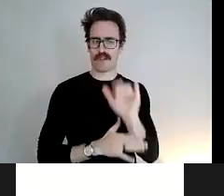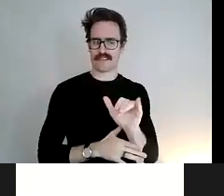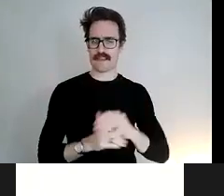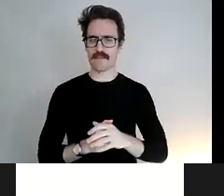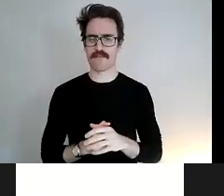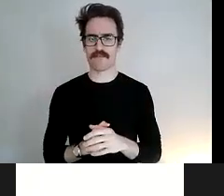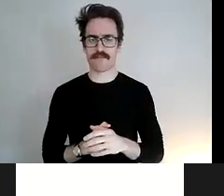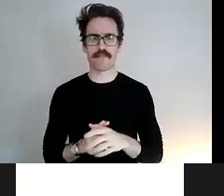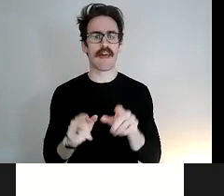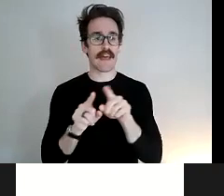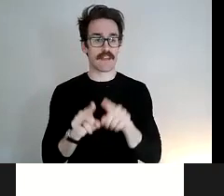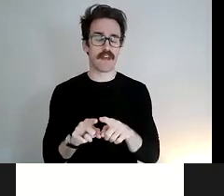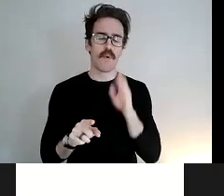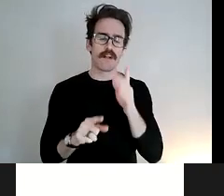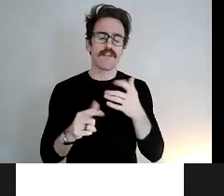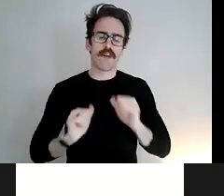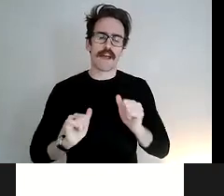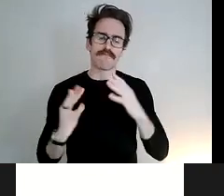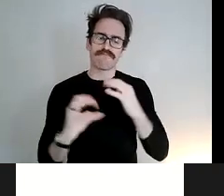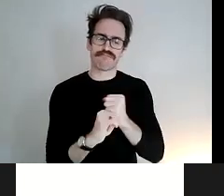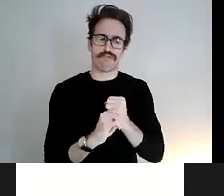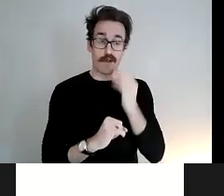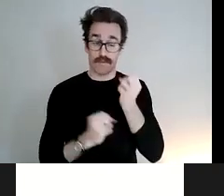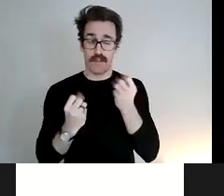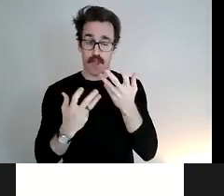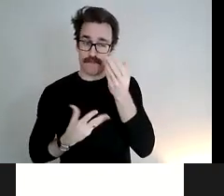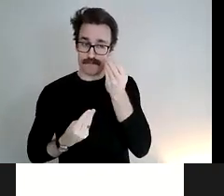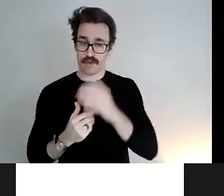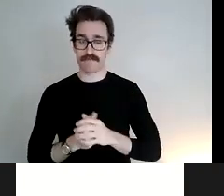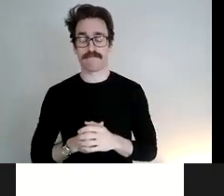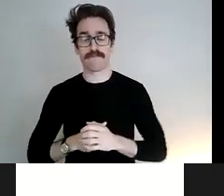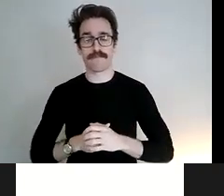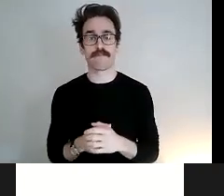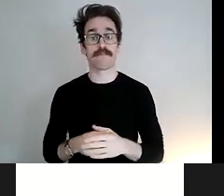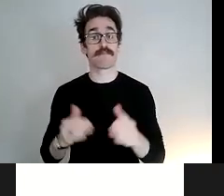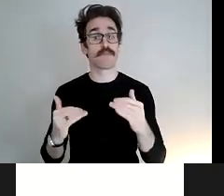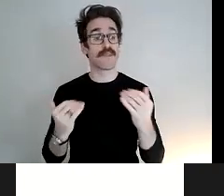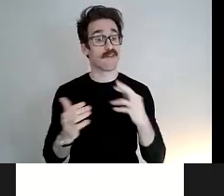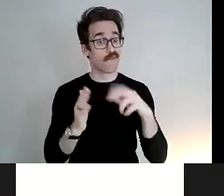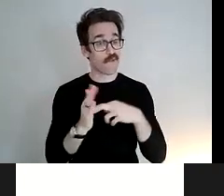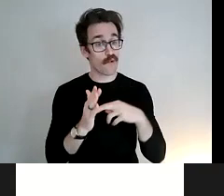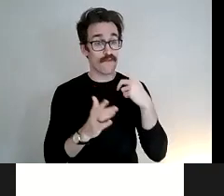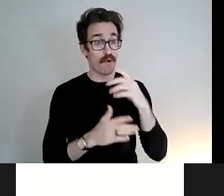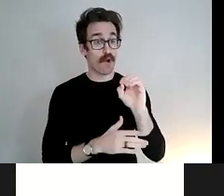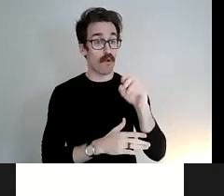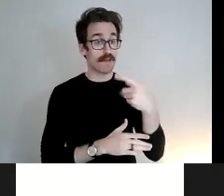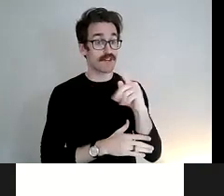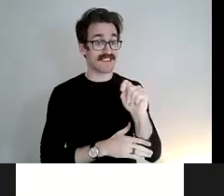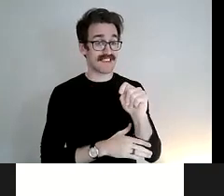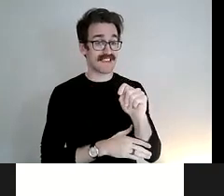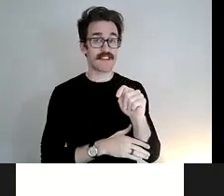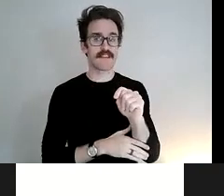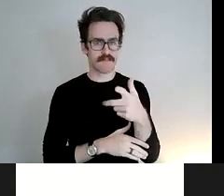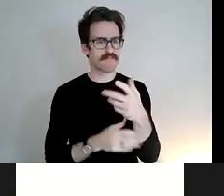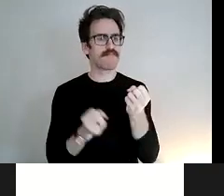said, it's a lot of information. So the next slide basically reviews the roles. So the PGT does many